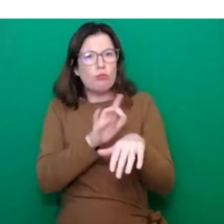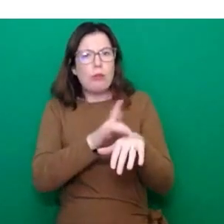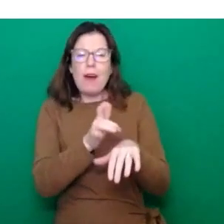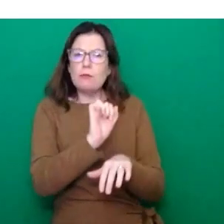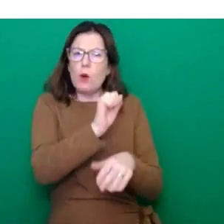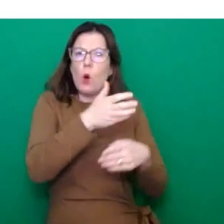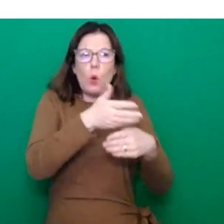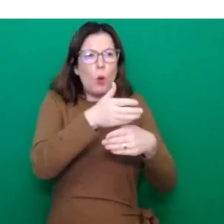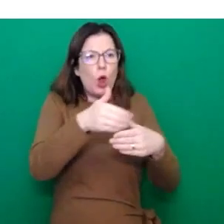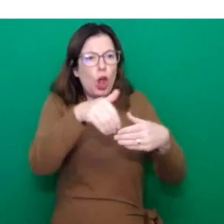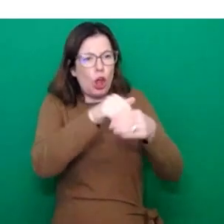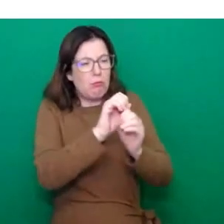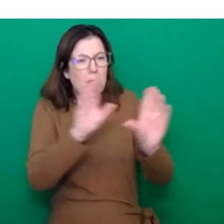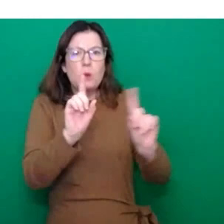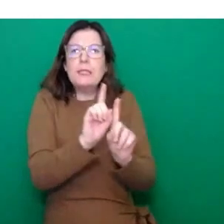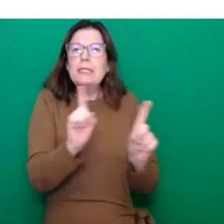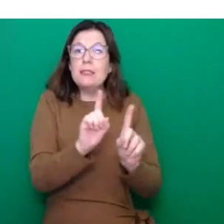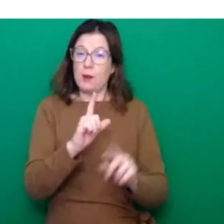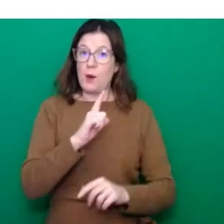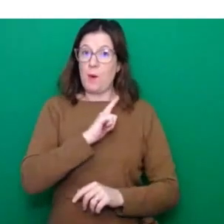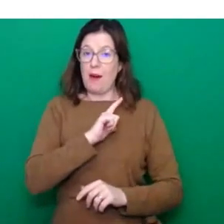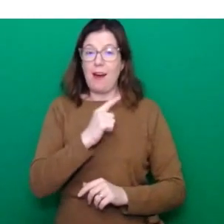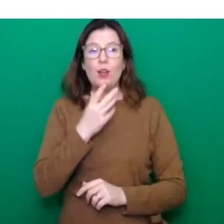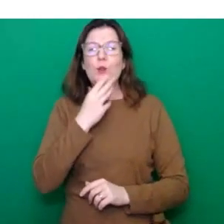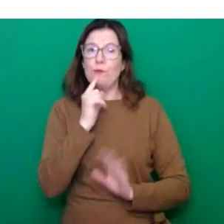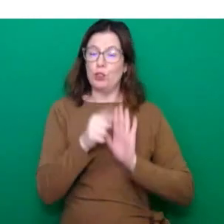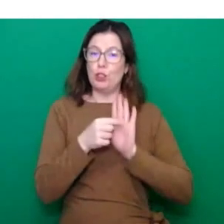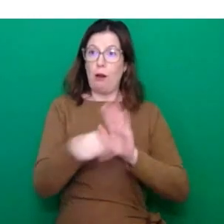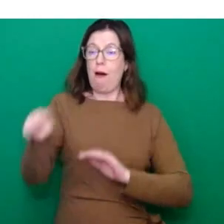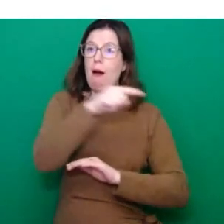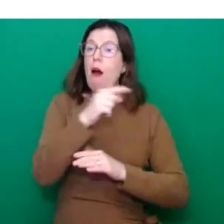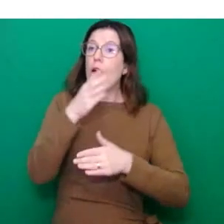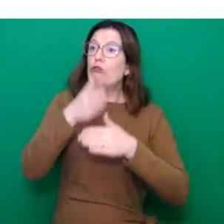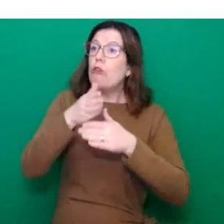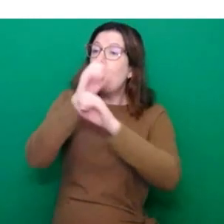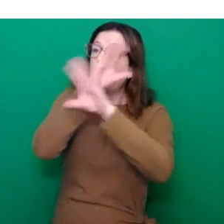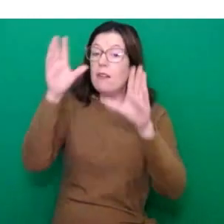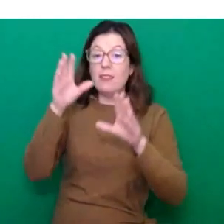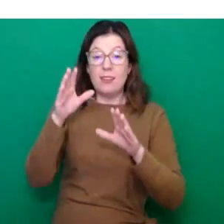professions might feel like, because we think that's a really good way of kind of bringing that to life. You'll see links to some of